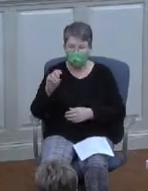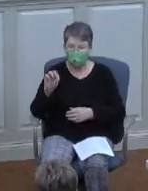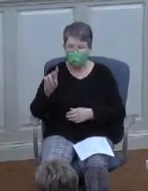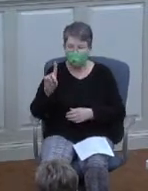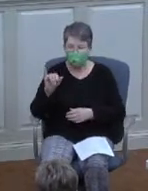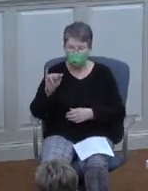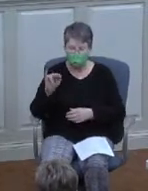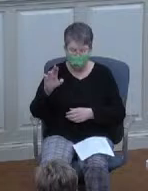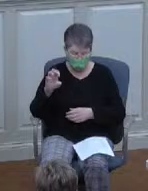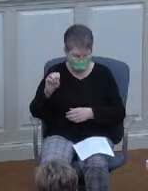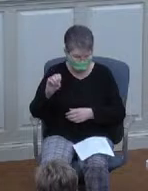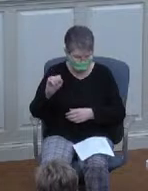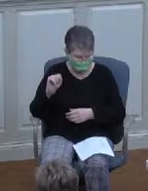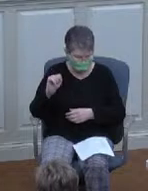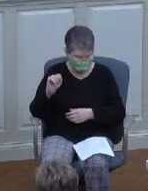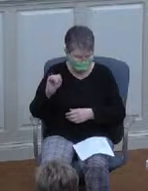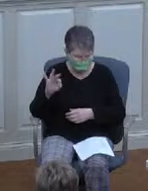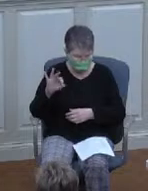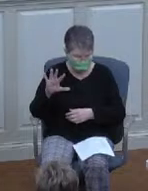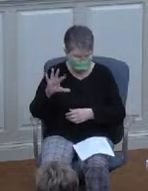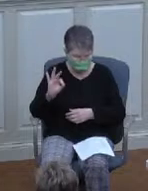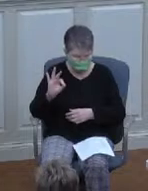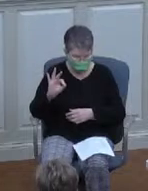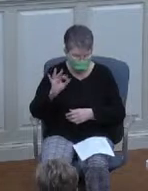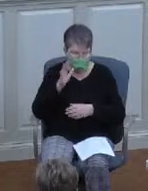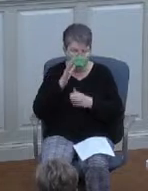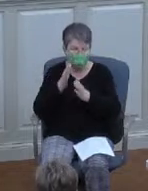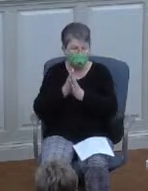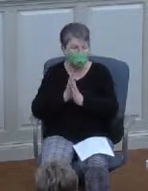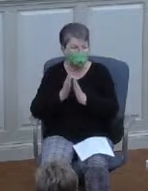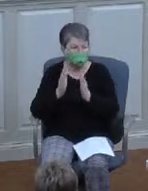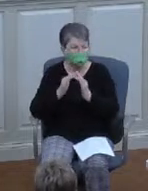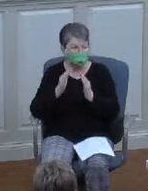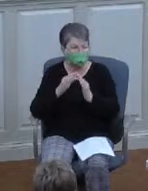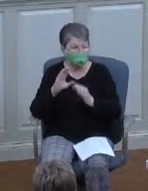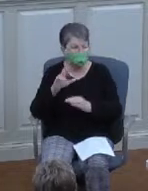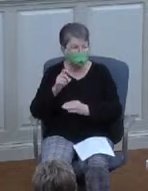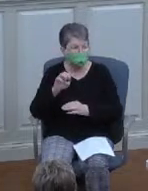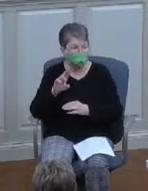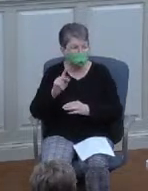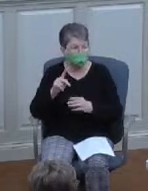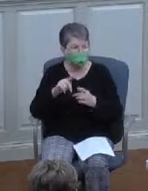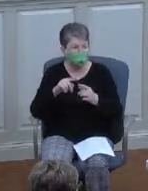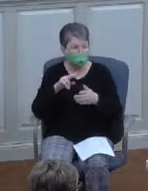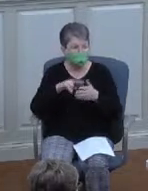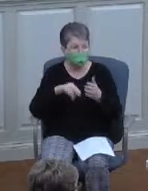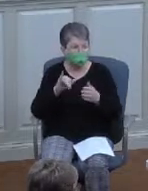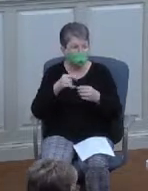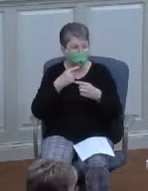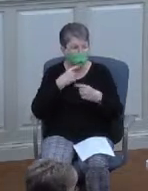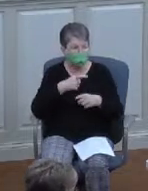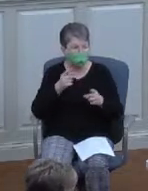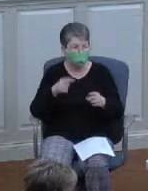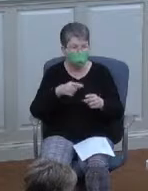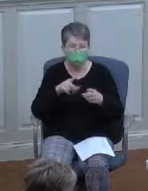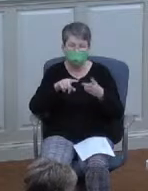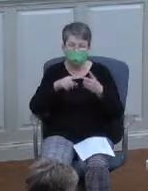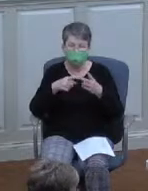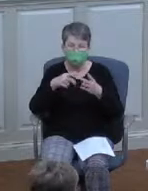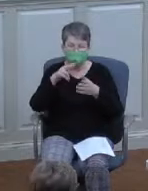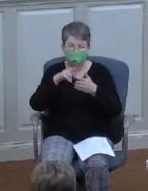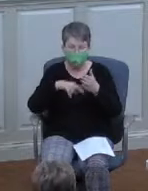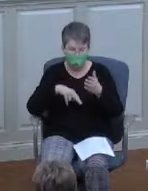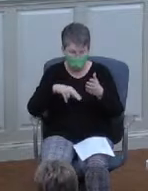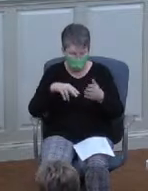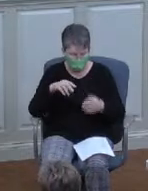number 1959, and I will ask our city clerk to read that aloud, please. This is the second reading of ordinance